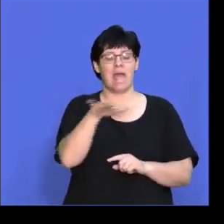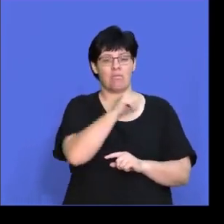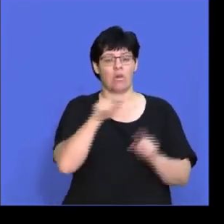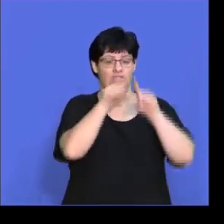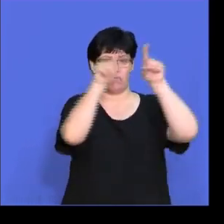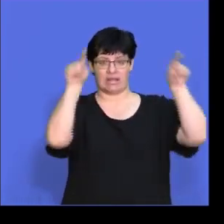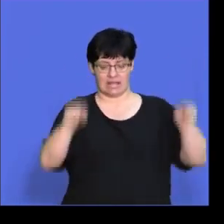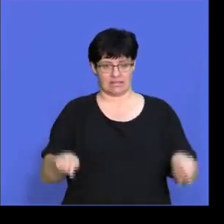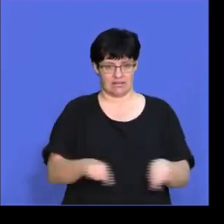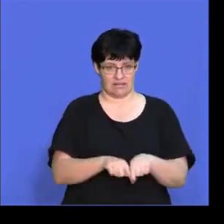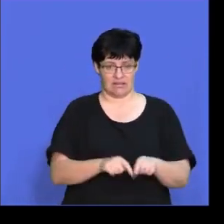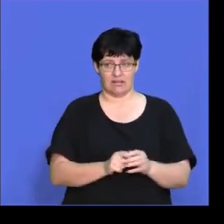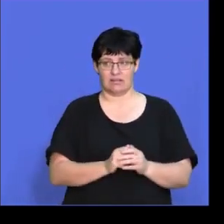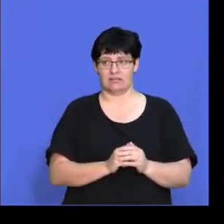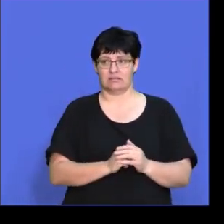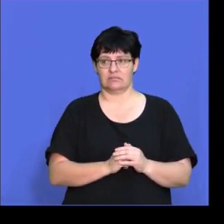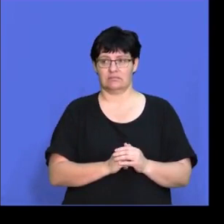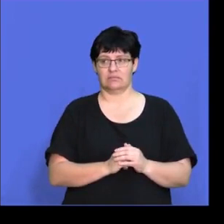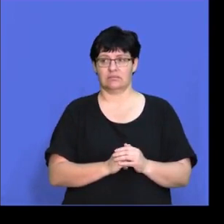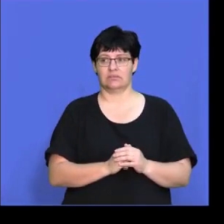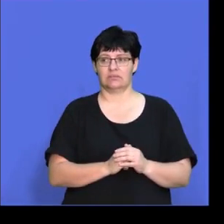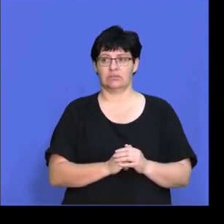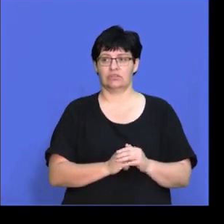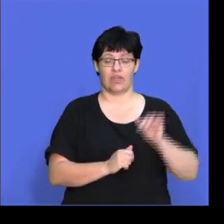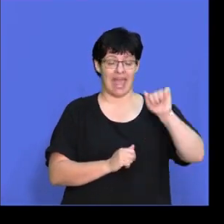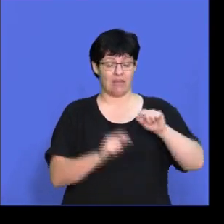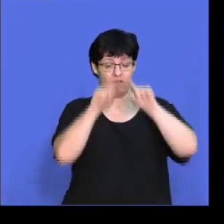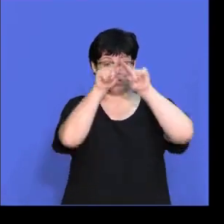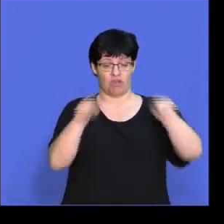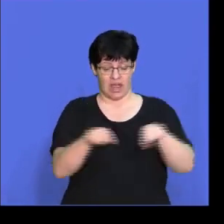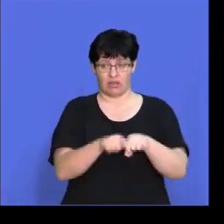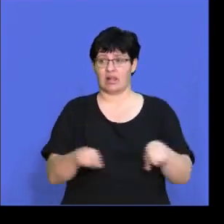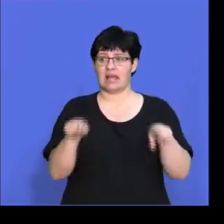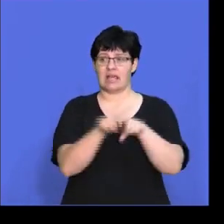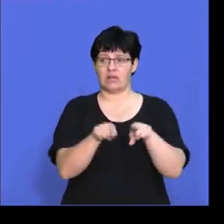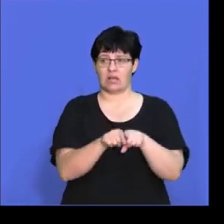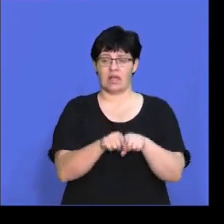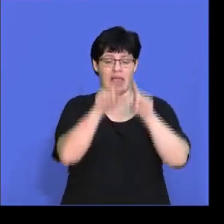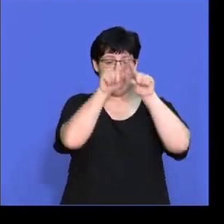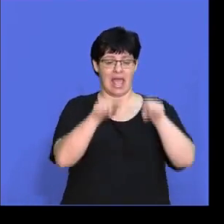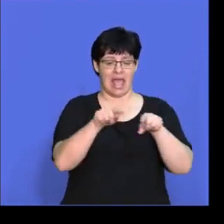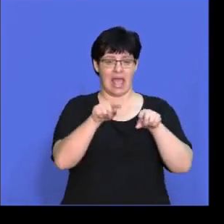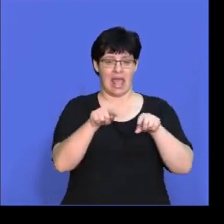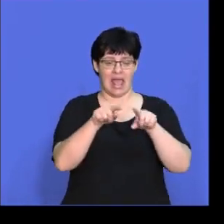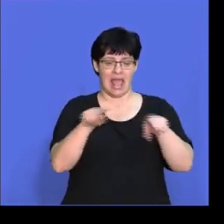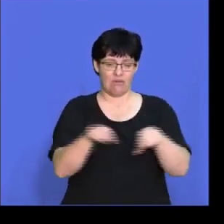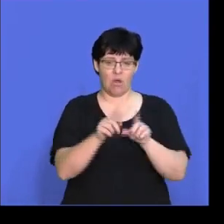of the rectangle. Okay, so the area of the triangle is going to be the area of the